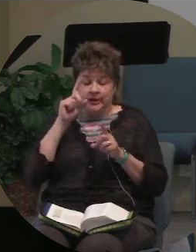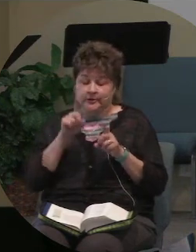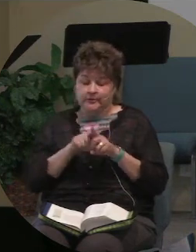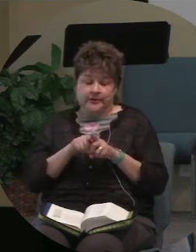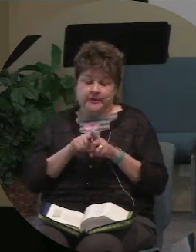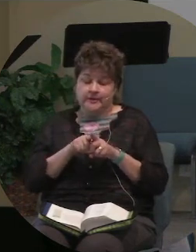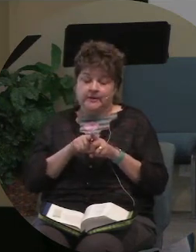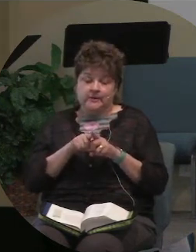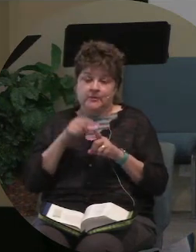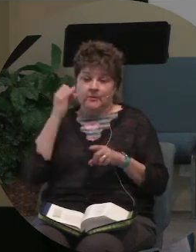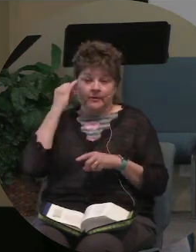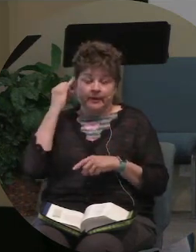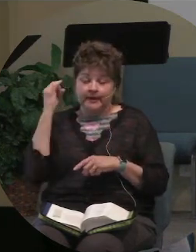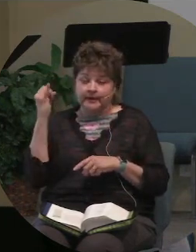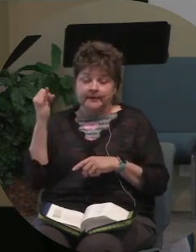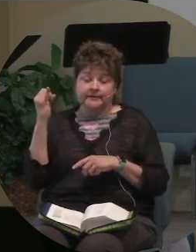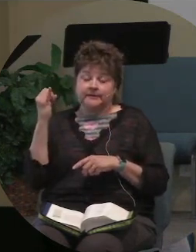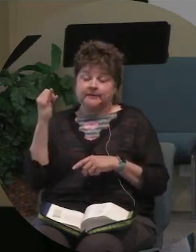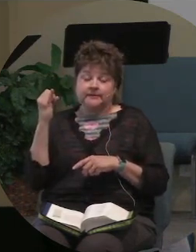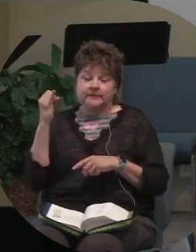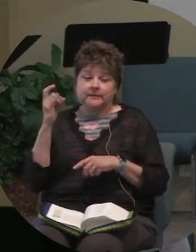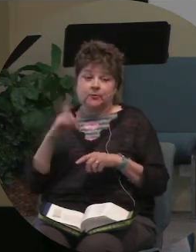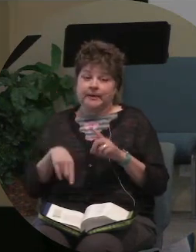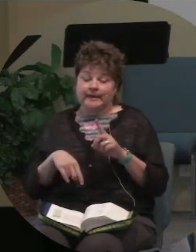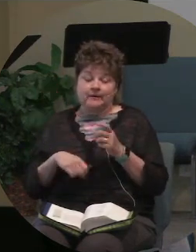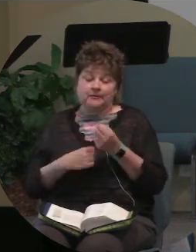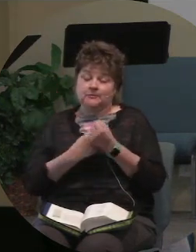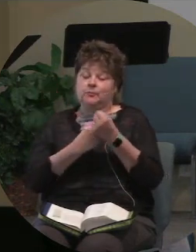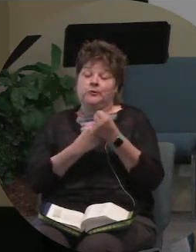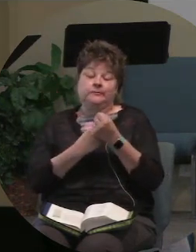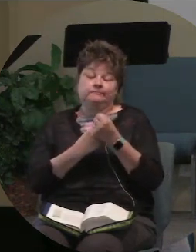that we can't support.